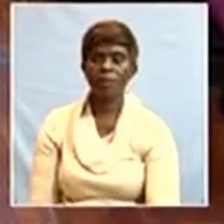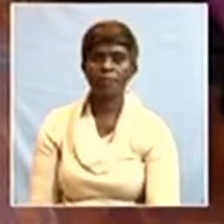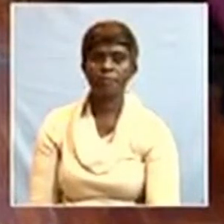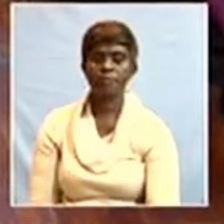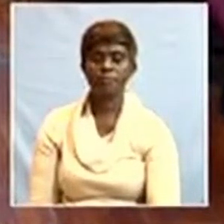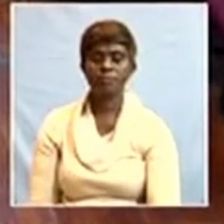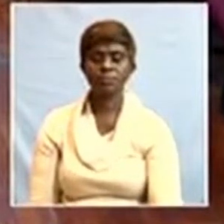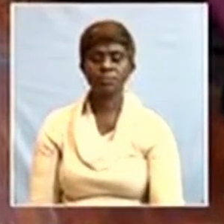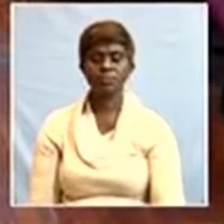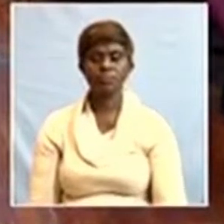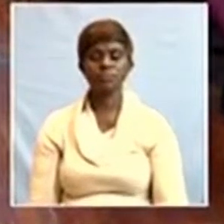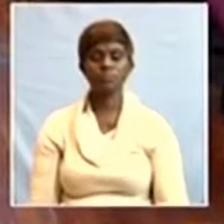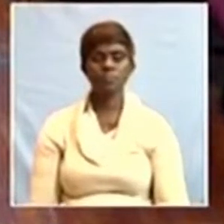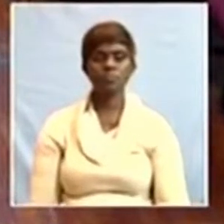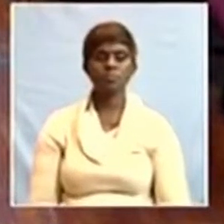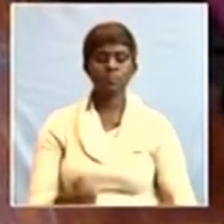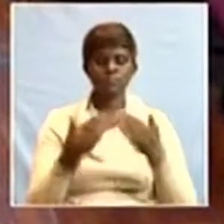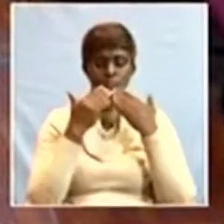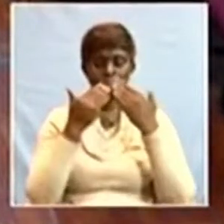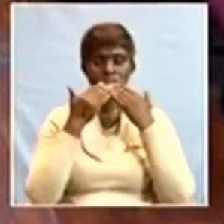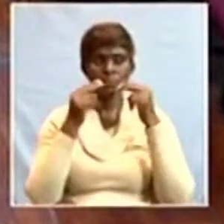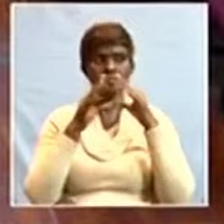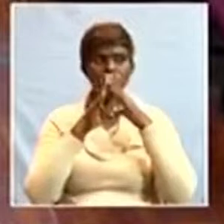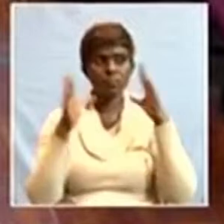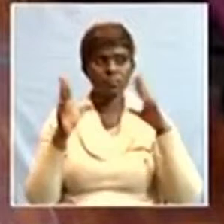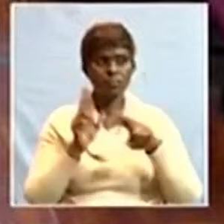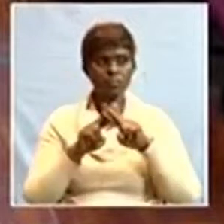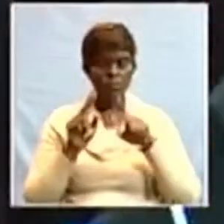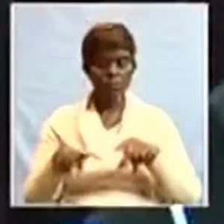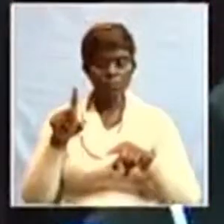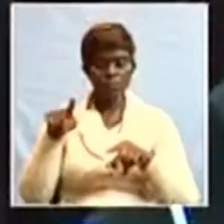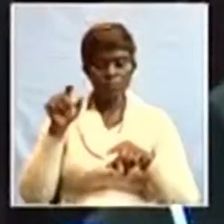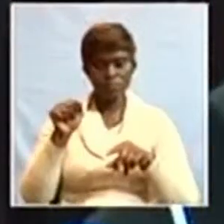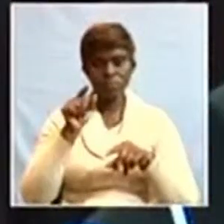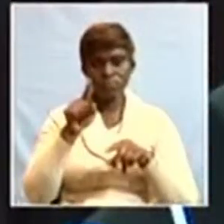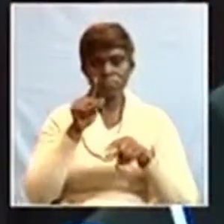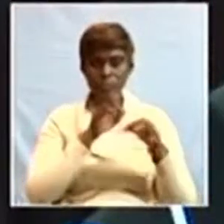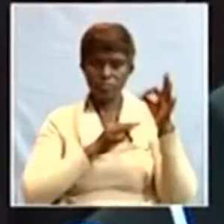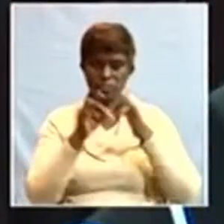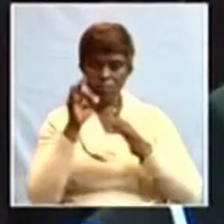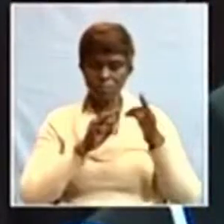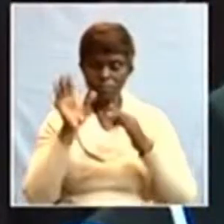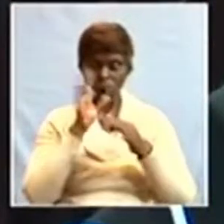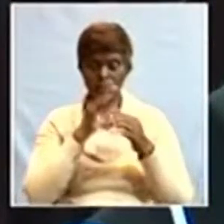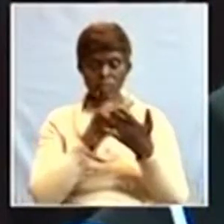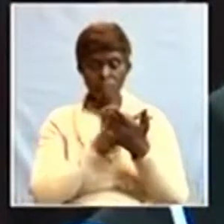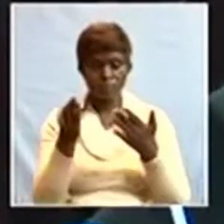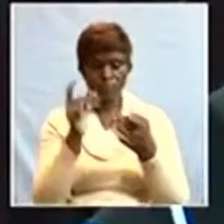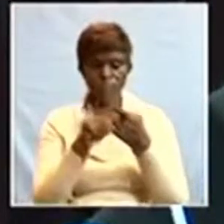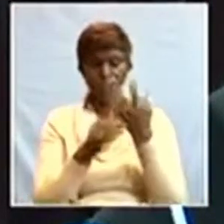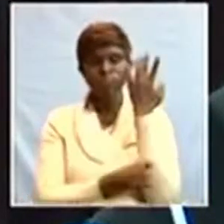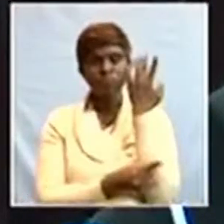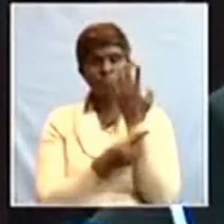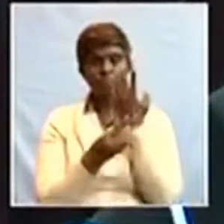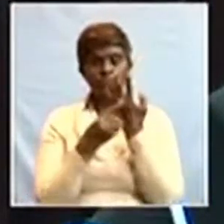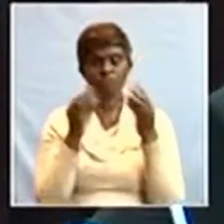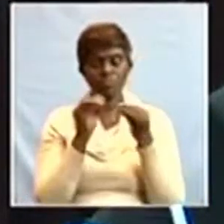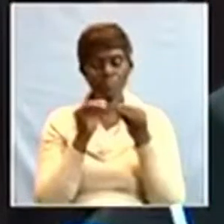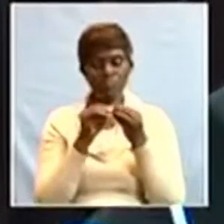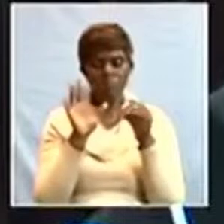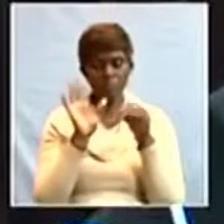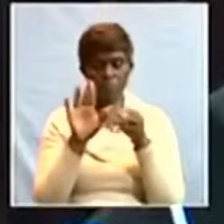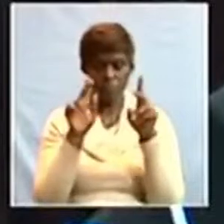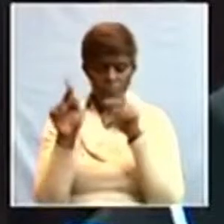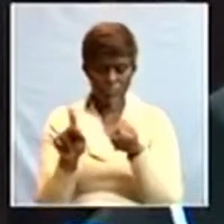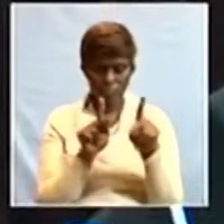Thank you very much, Chair. Controlling officer, you stated that the failure to develop the